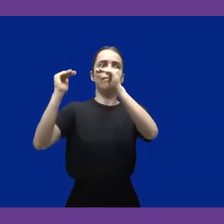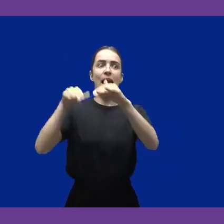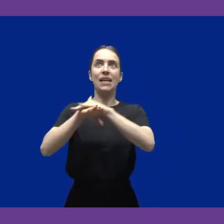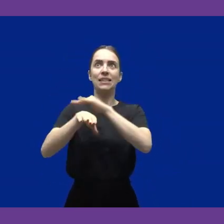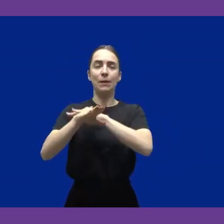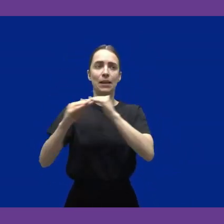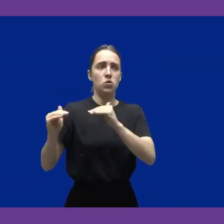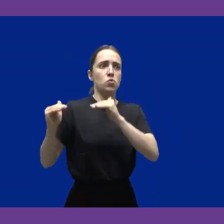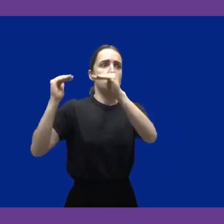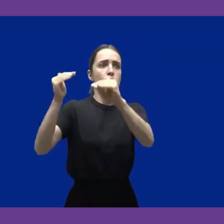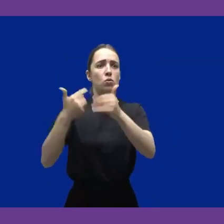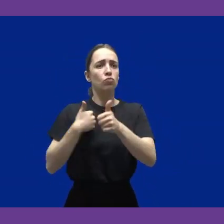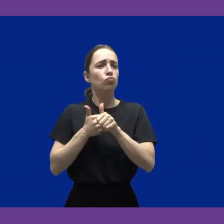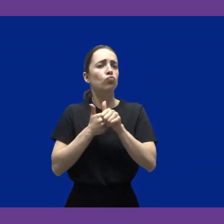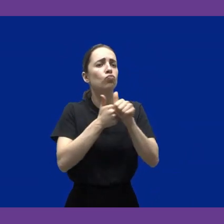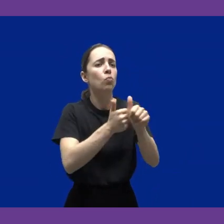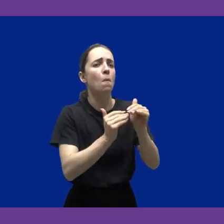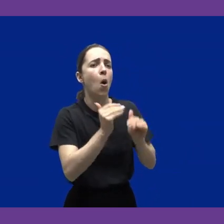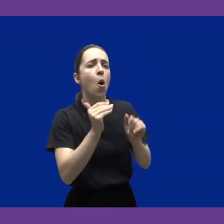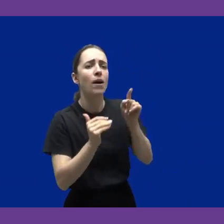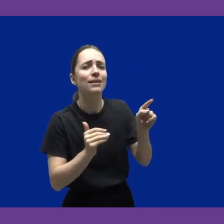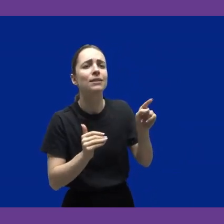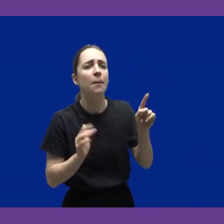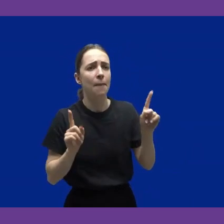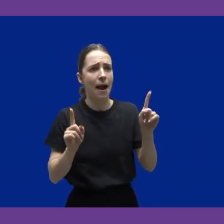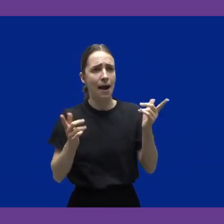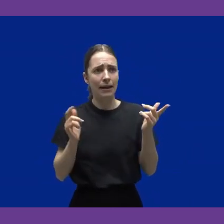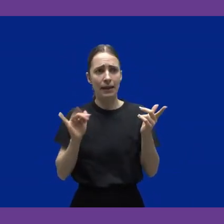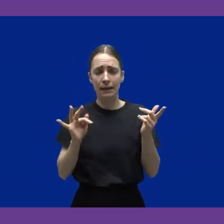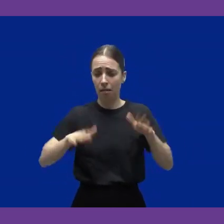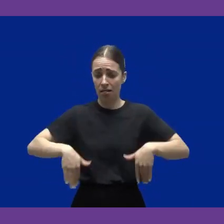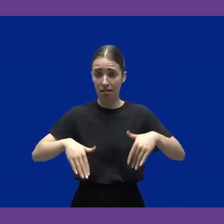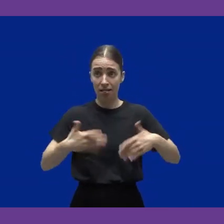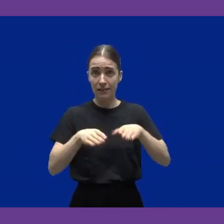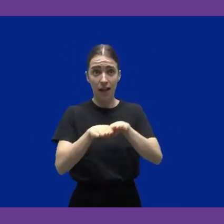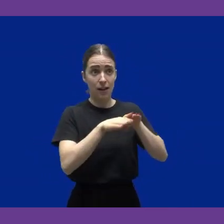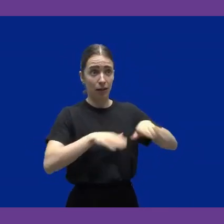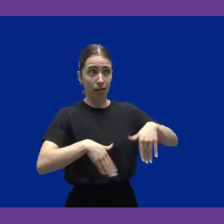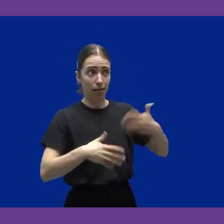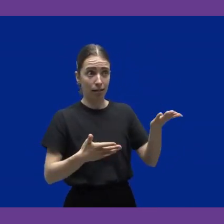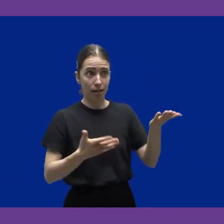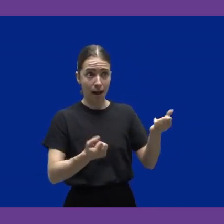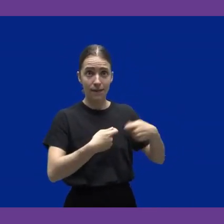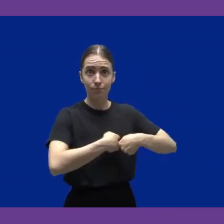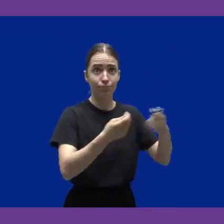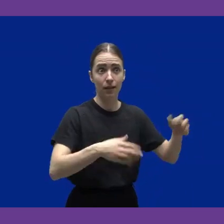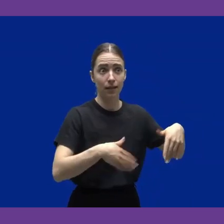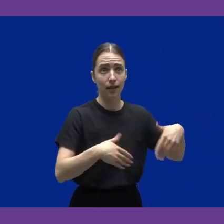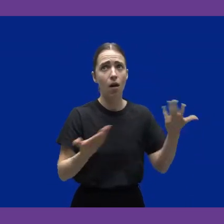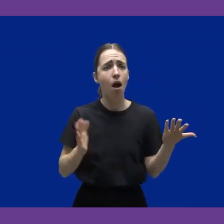not ready. And so what is the solution, Fernando? As I said, the solution is study if you are fulfilling that or not.